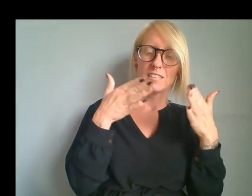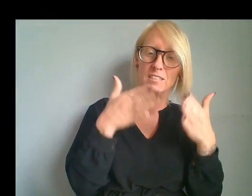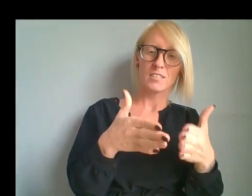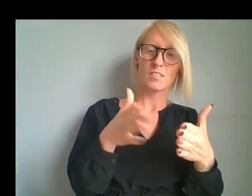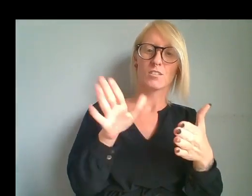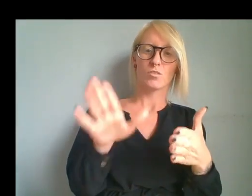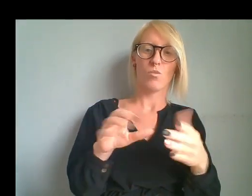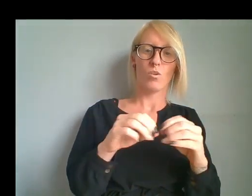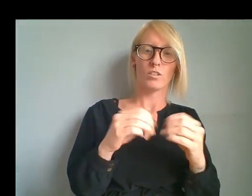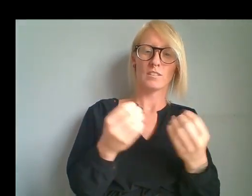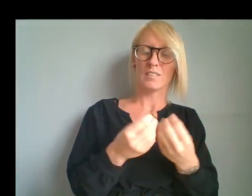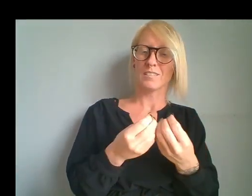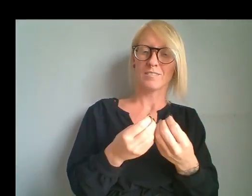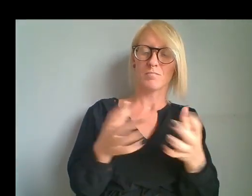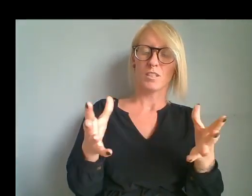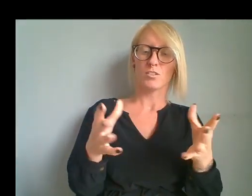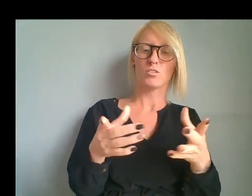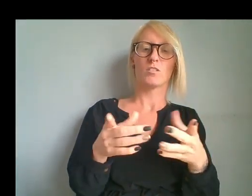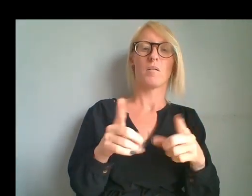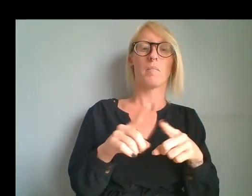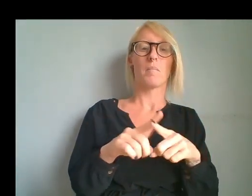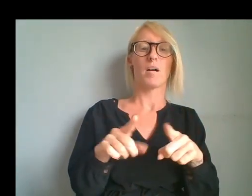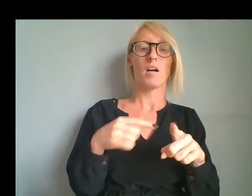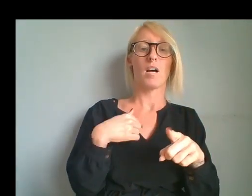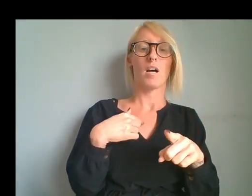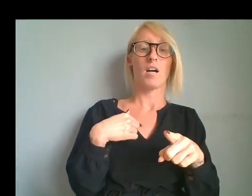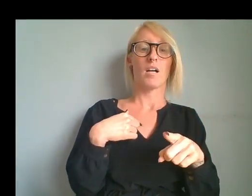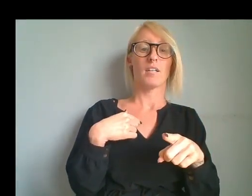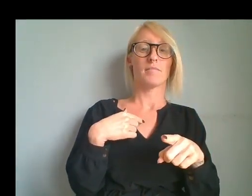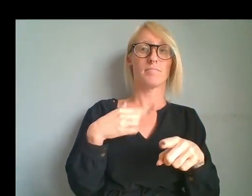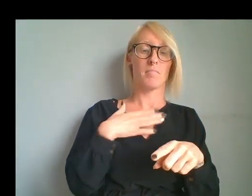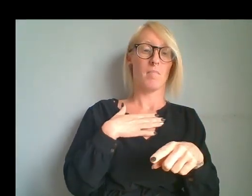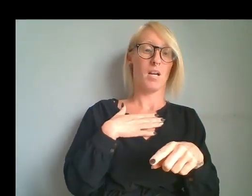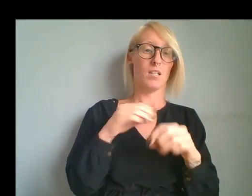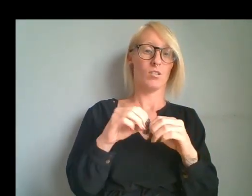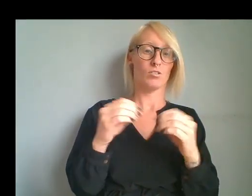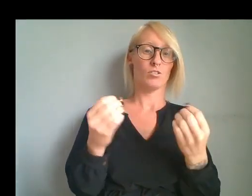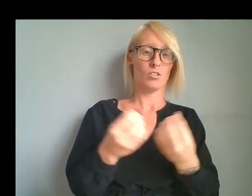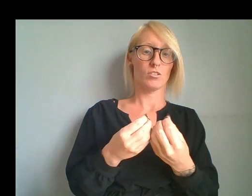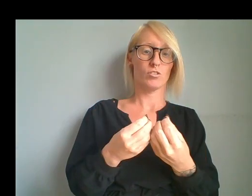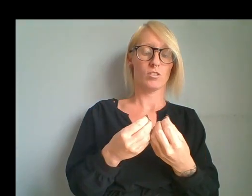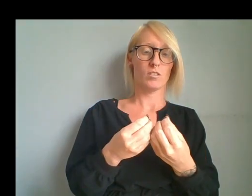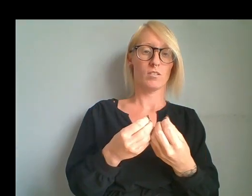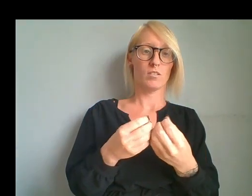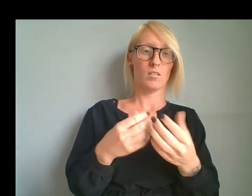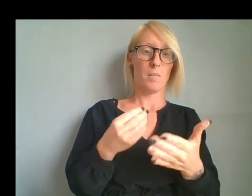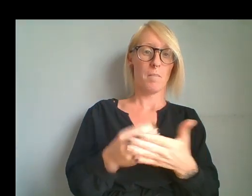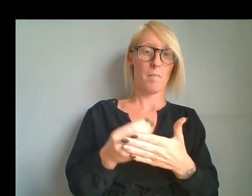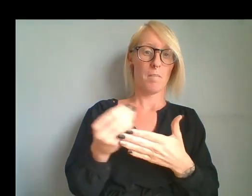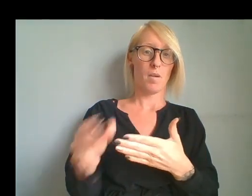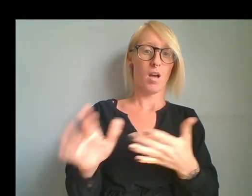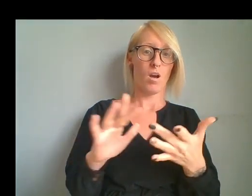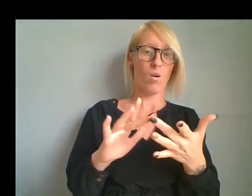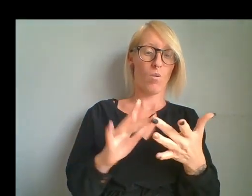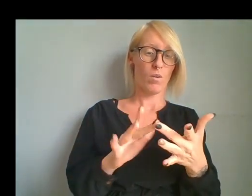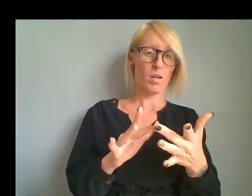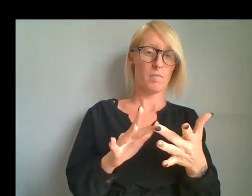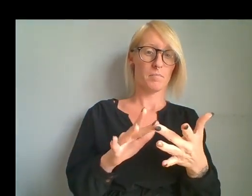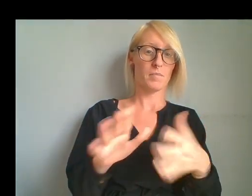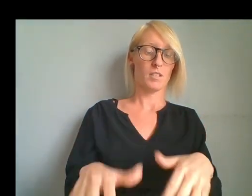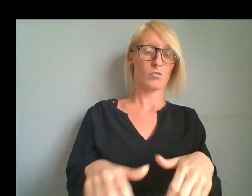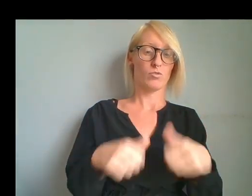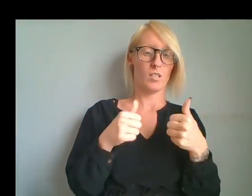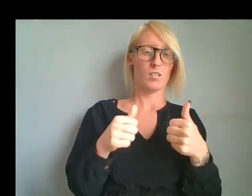have, what I did for Coastal Community Foundation, we bought a web address, bought a domain, which is a domain